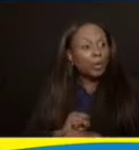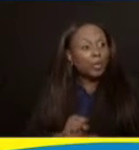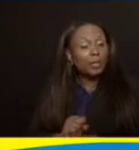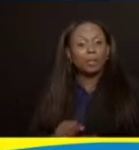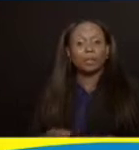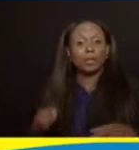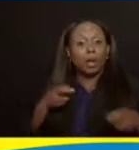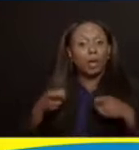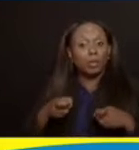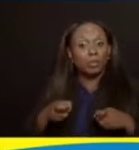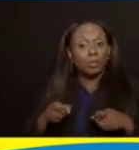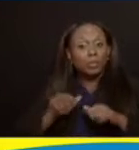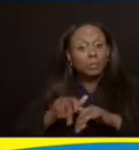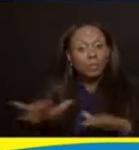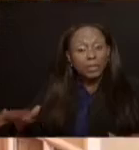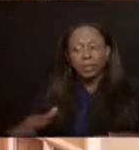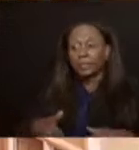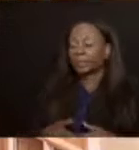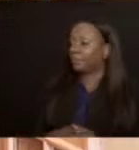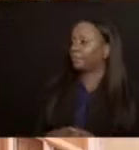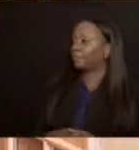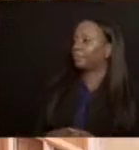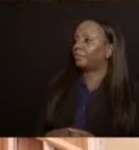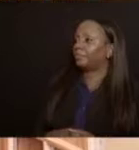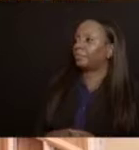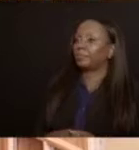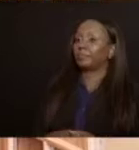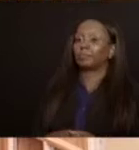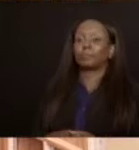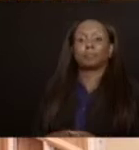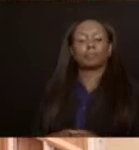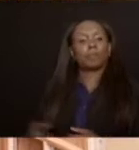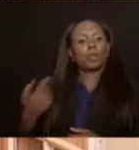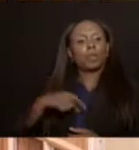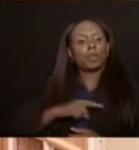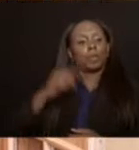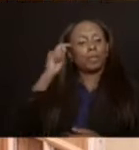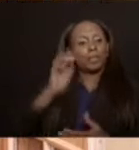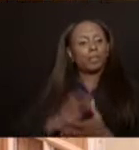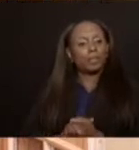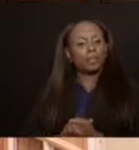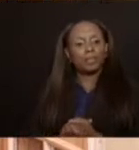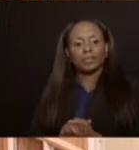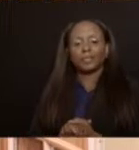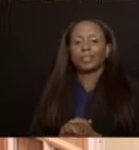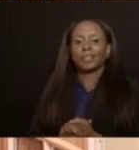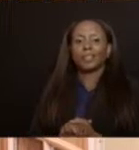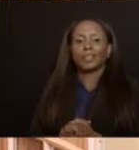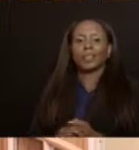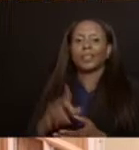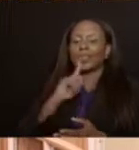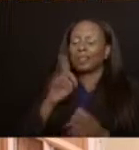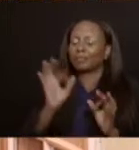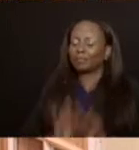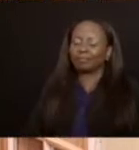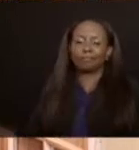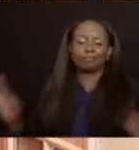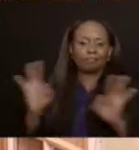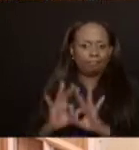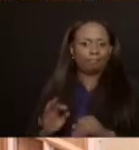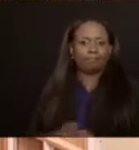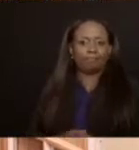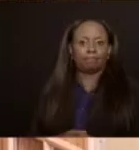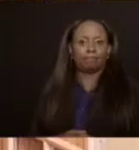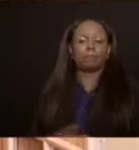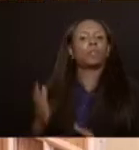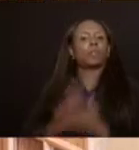virus? We believe that it is necessary to keep numbers down and movement down sometimes. There are those who would want us to put